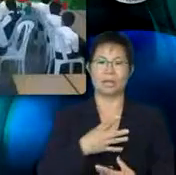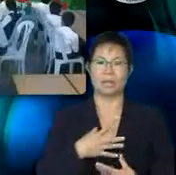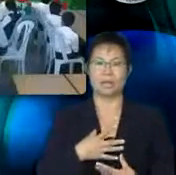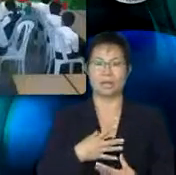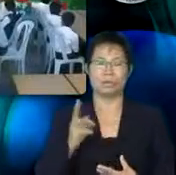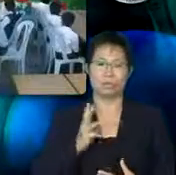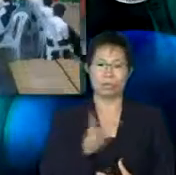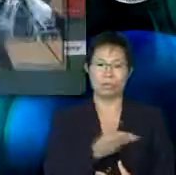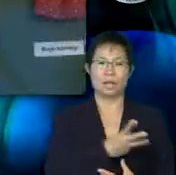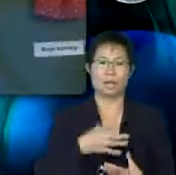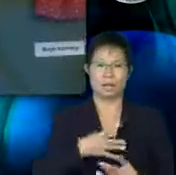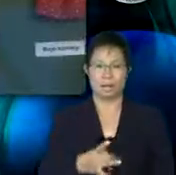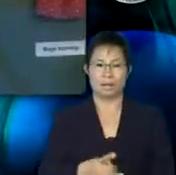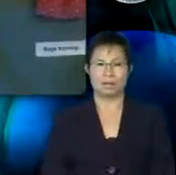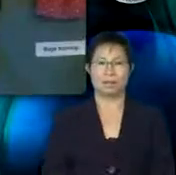we